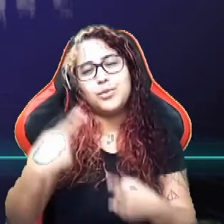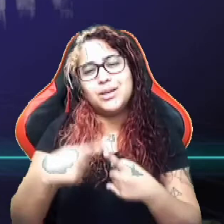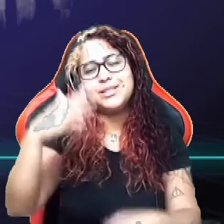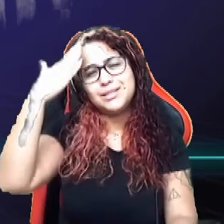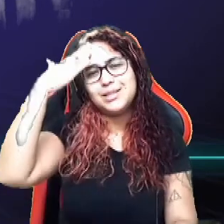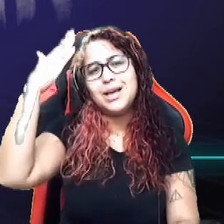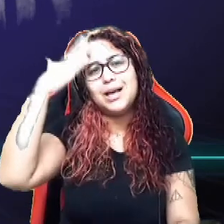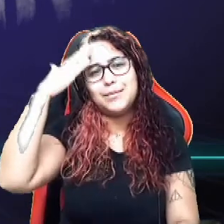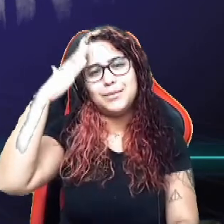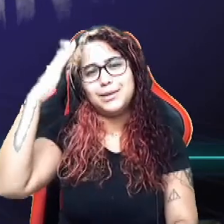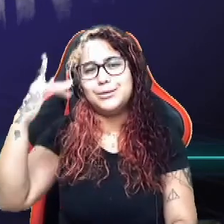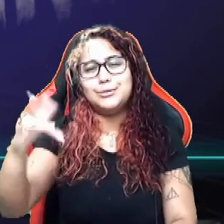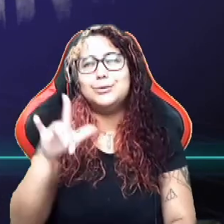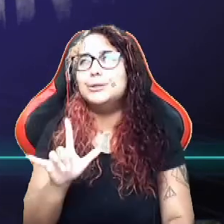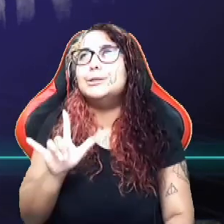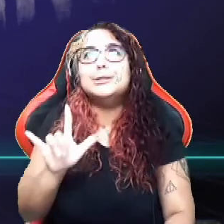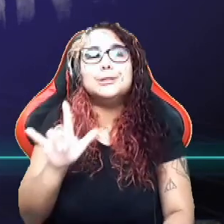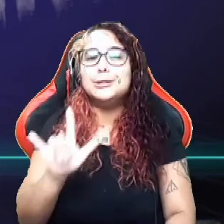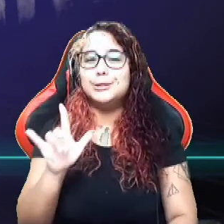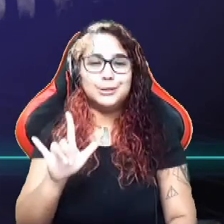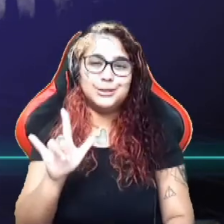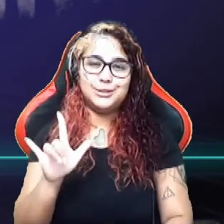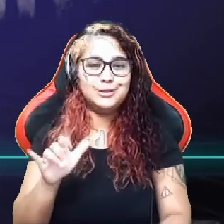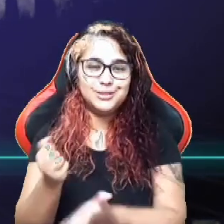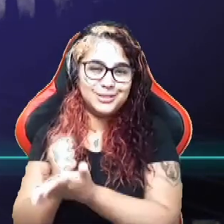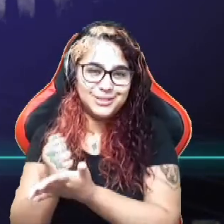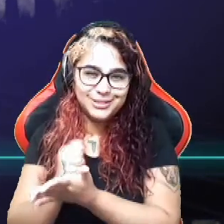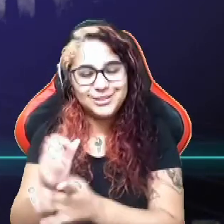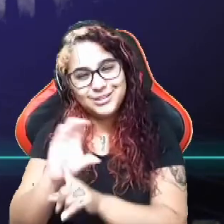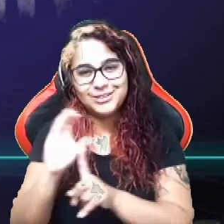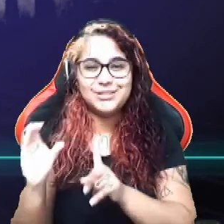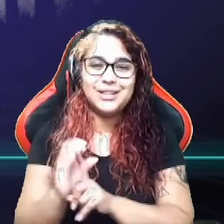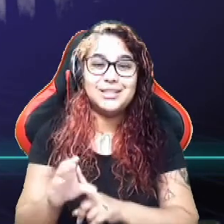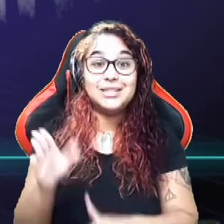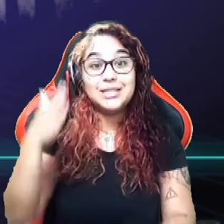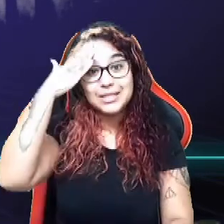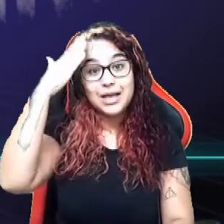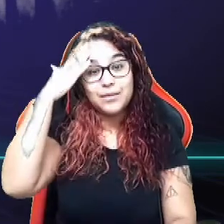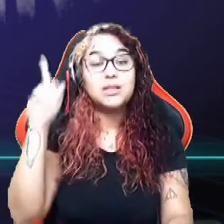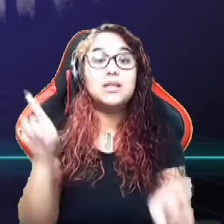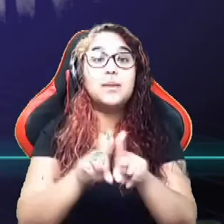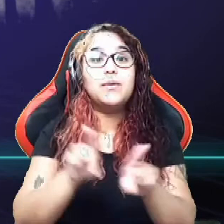encourage our community. We know that a lot of people like esports, so we also have different